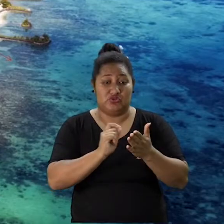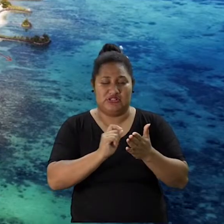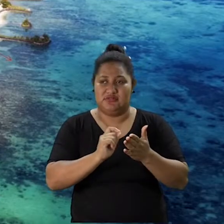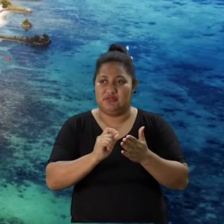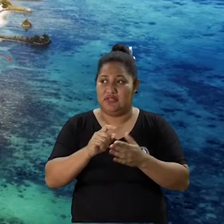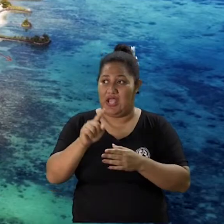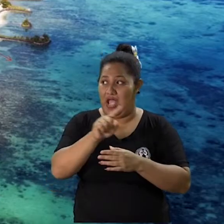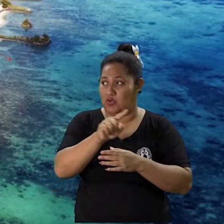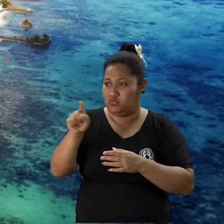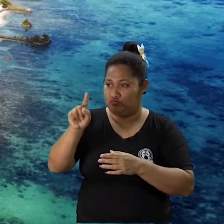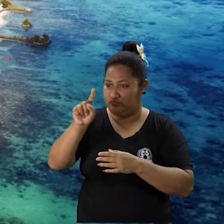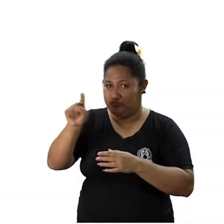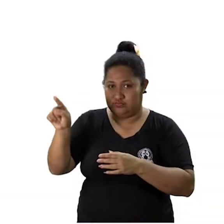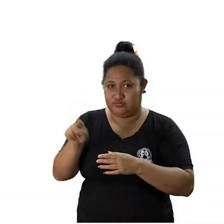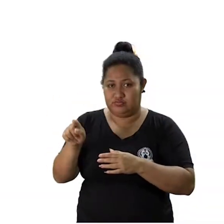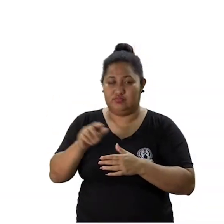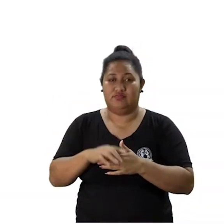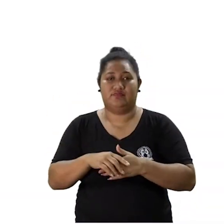ulea.